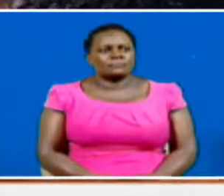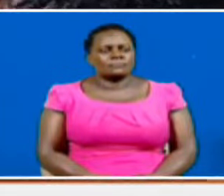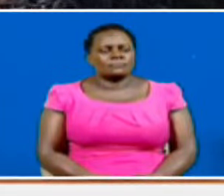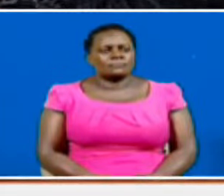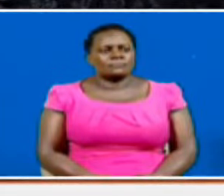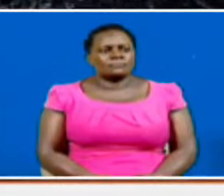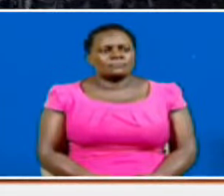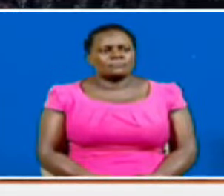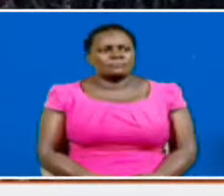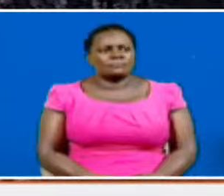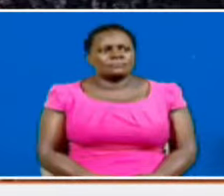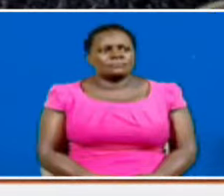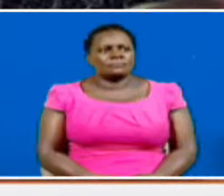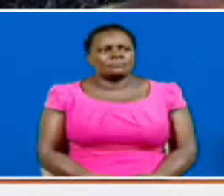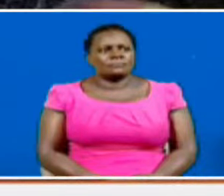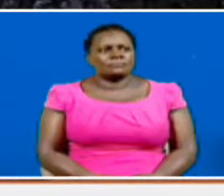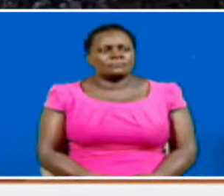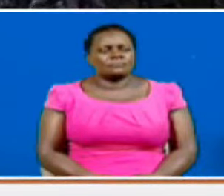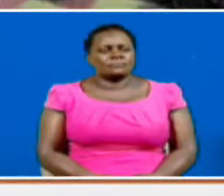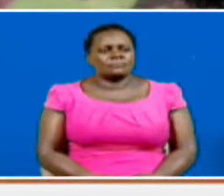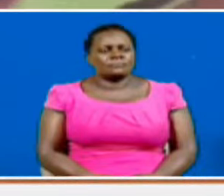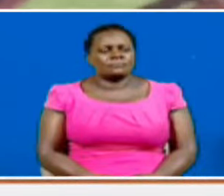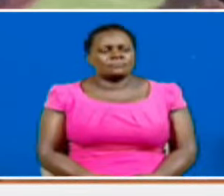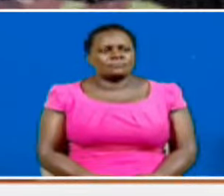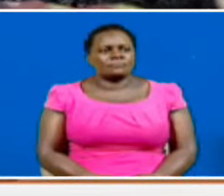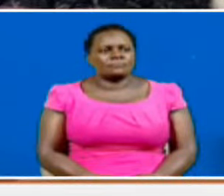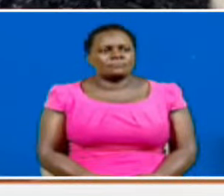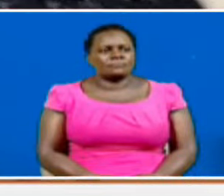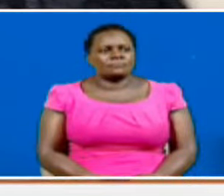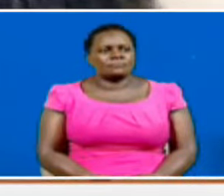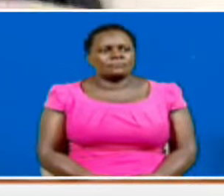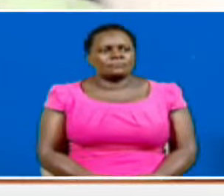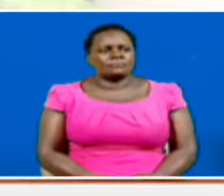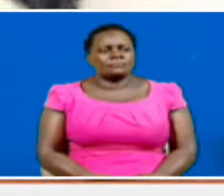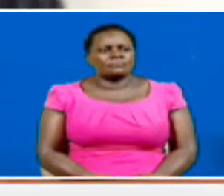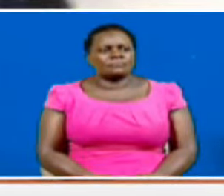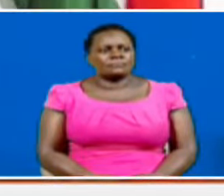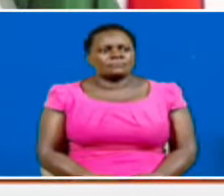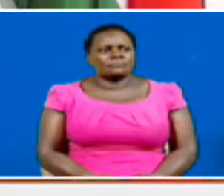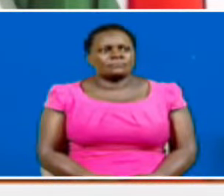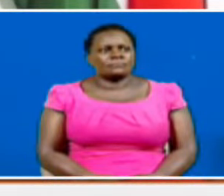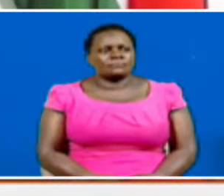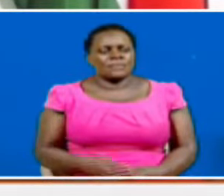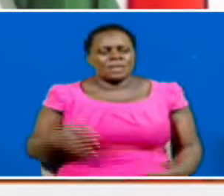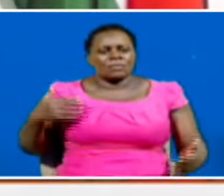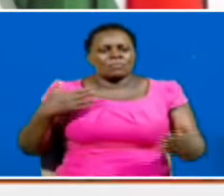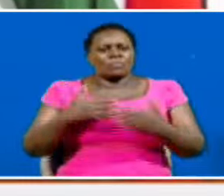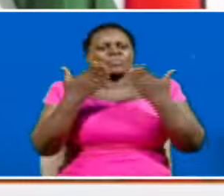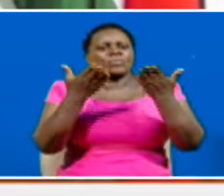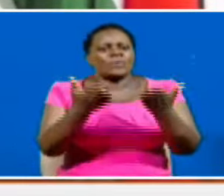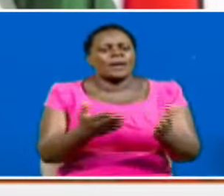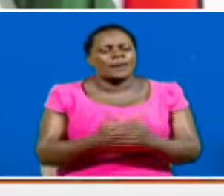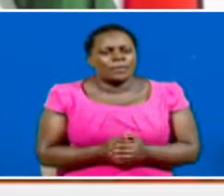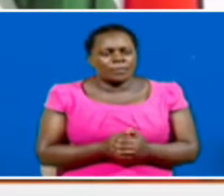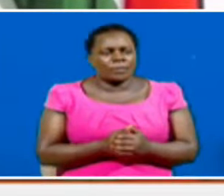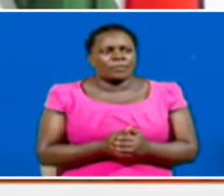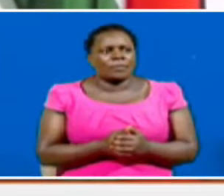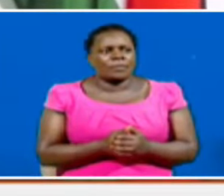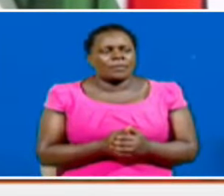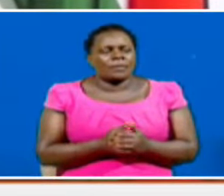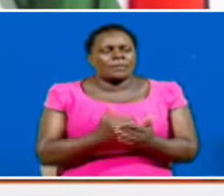of the substance cannot be overlooked as it has caused many societal problems. Kufikia sasa, sehemu